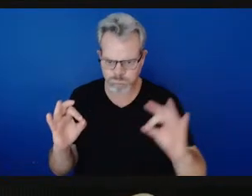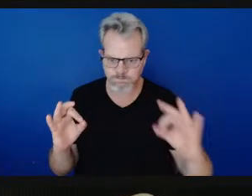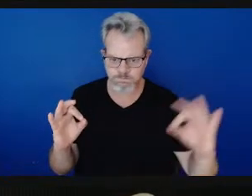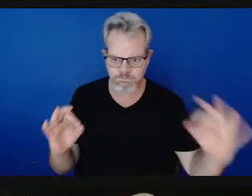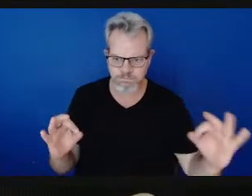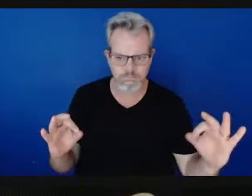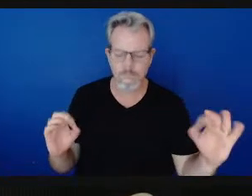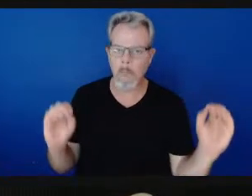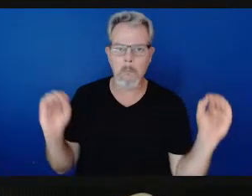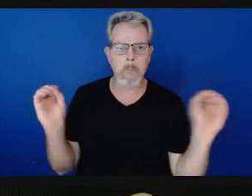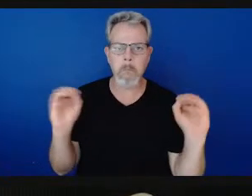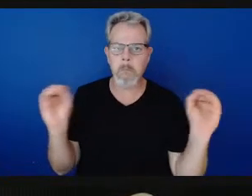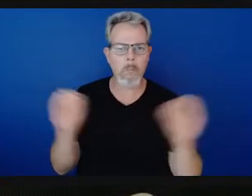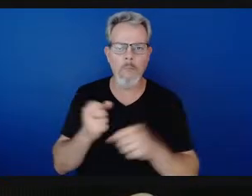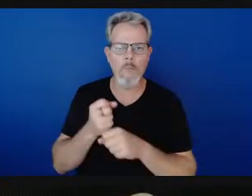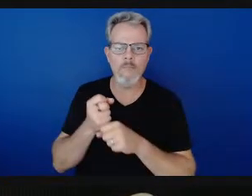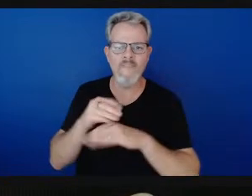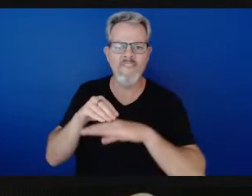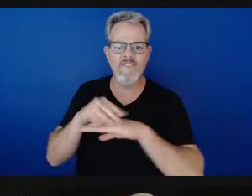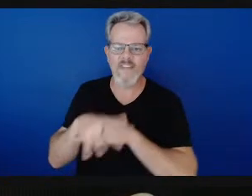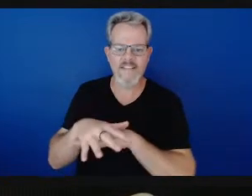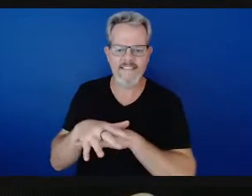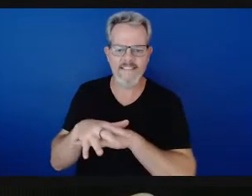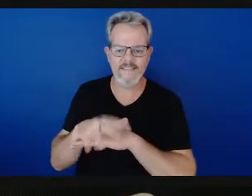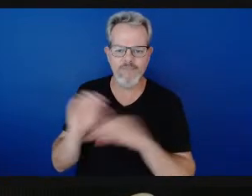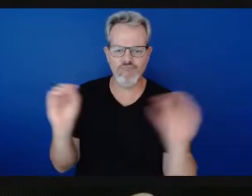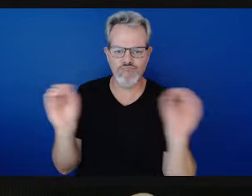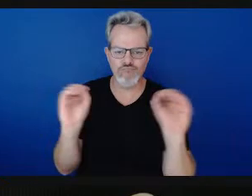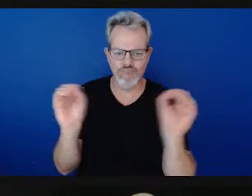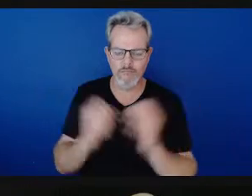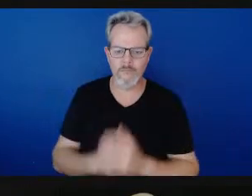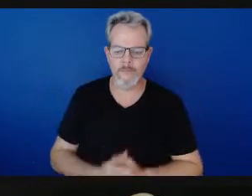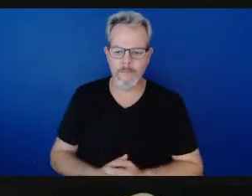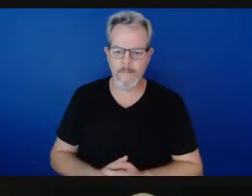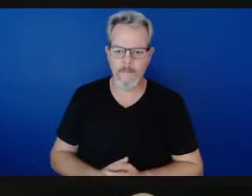unaffected directly by this surface activity.